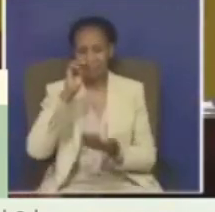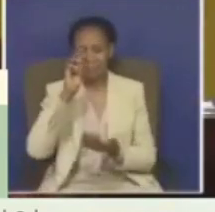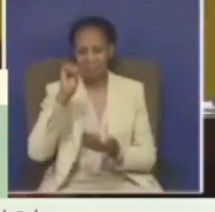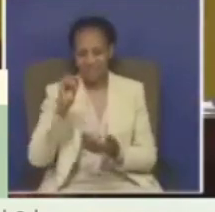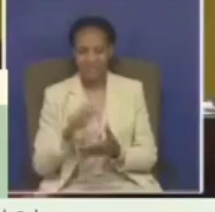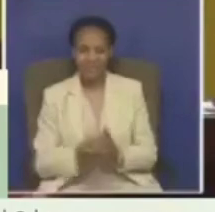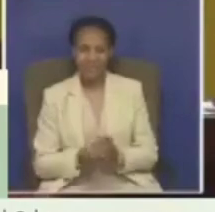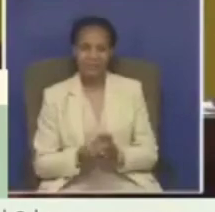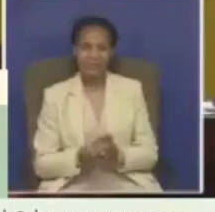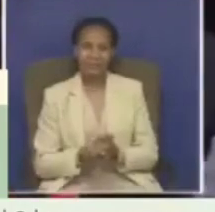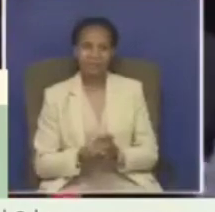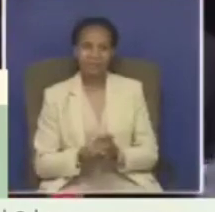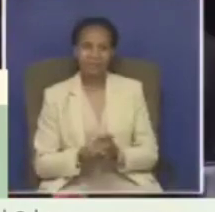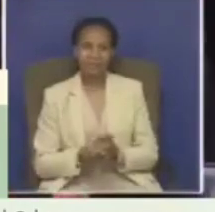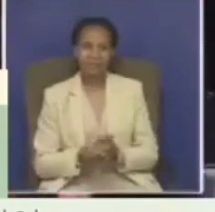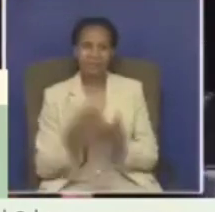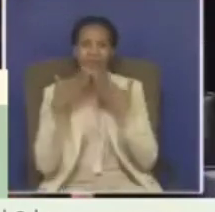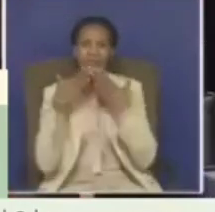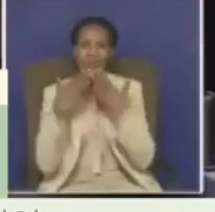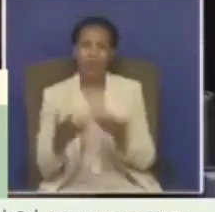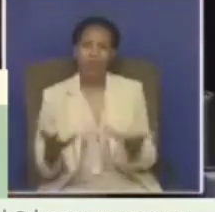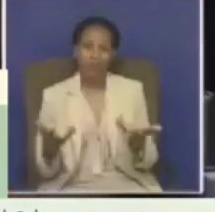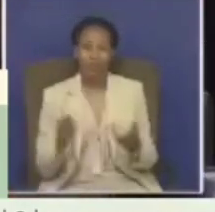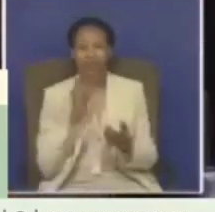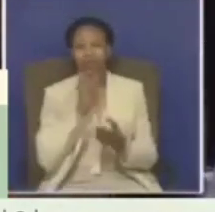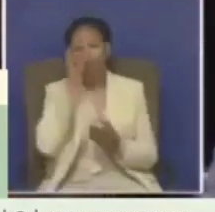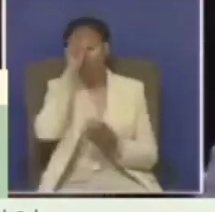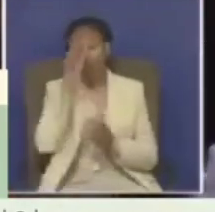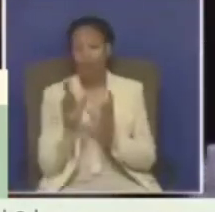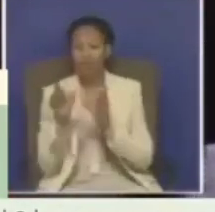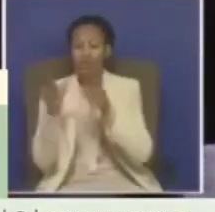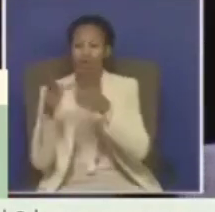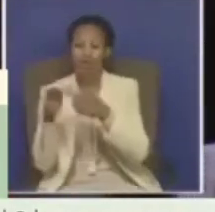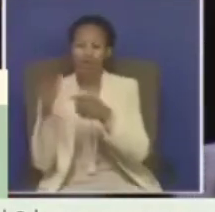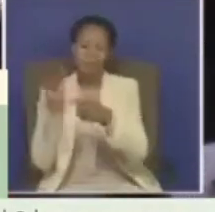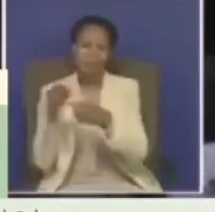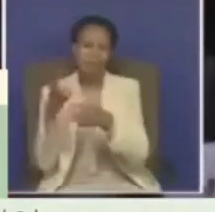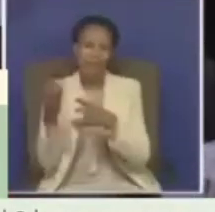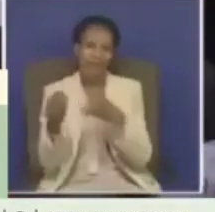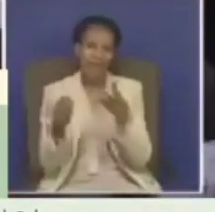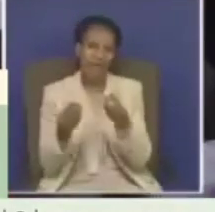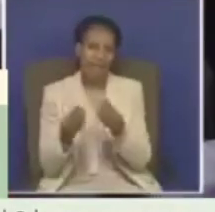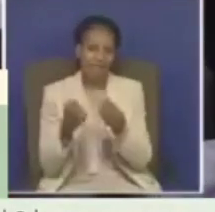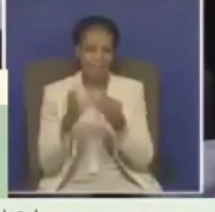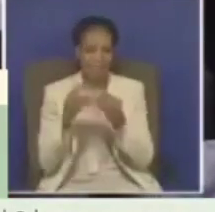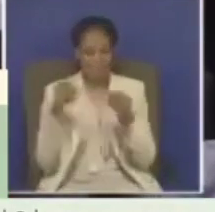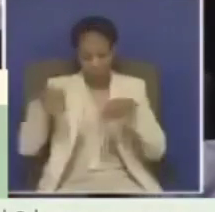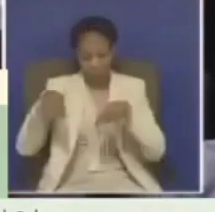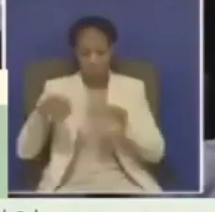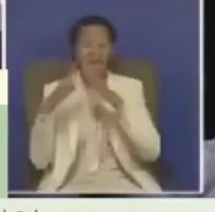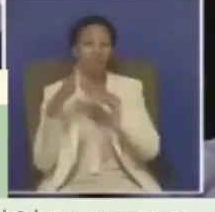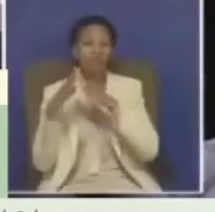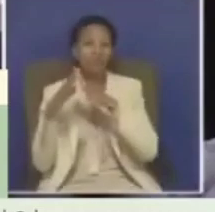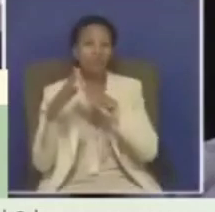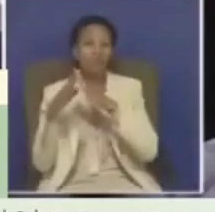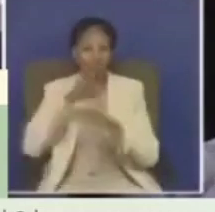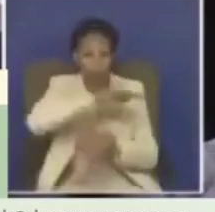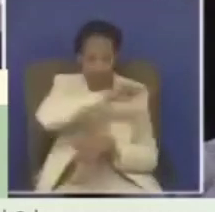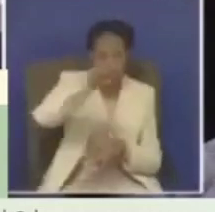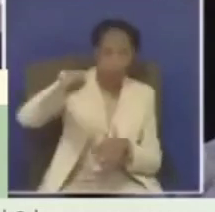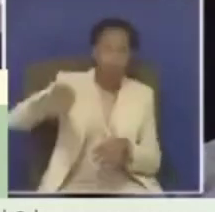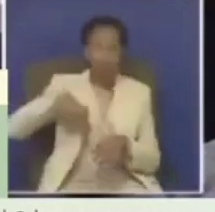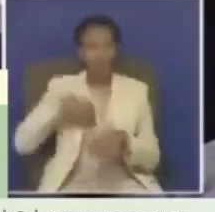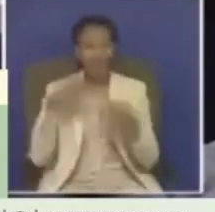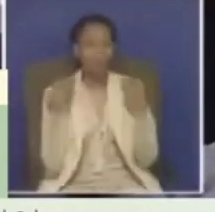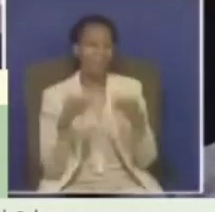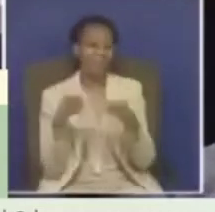Chairperson, thanks very much. So the portfolio committees comprises members of this house. All of us ought to be